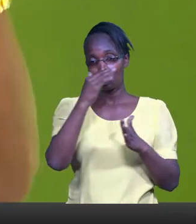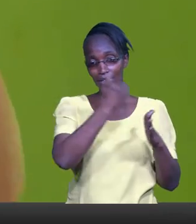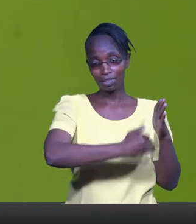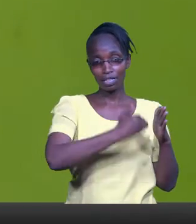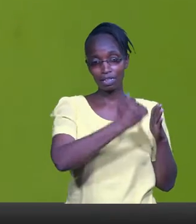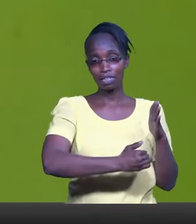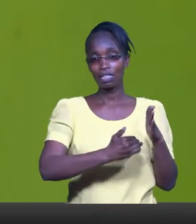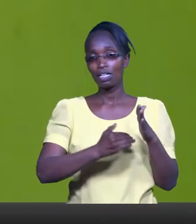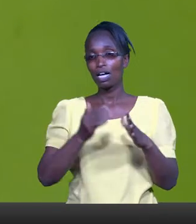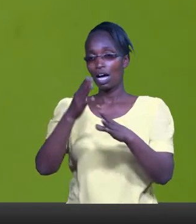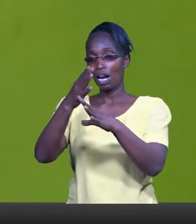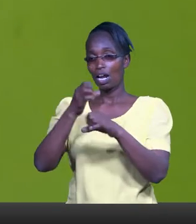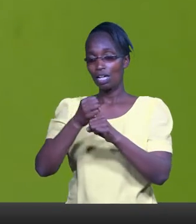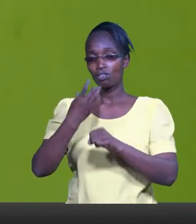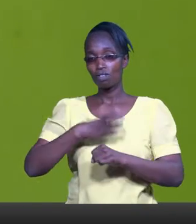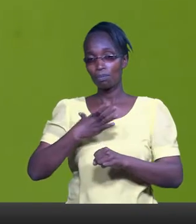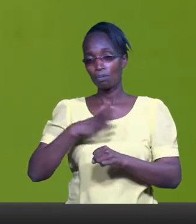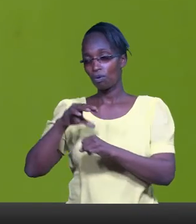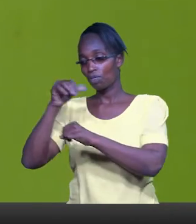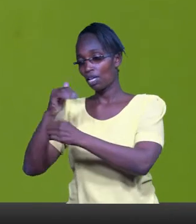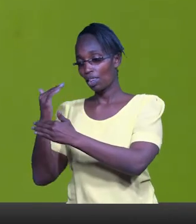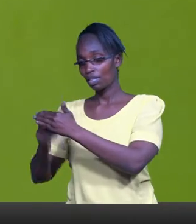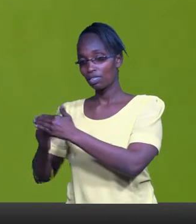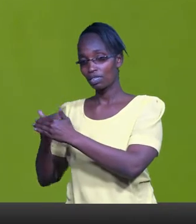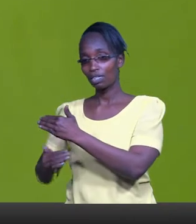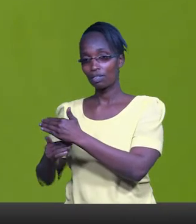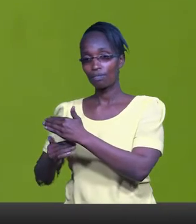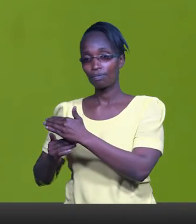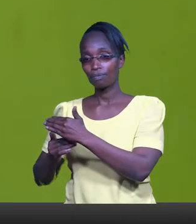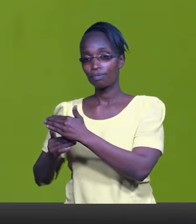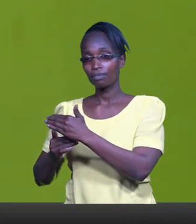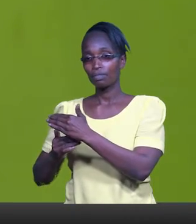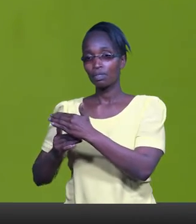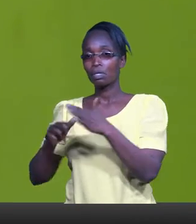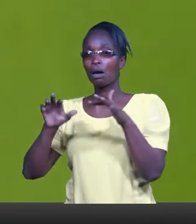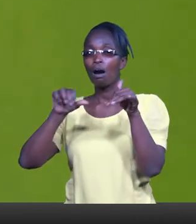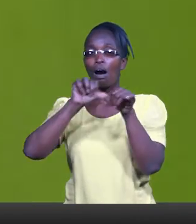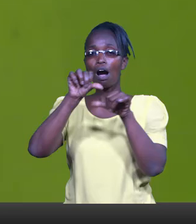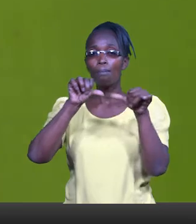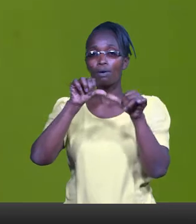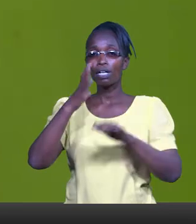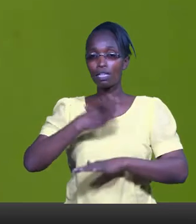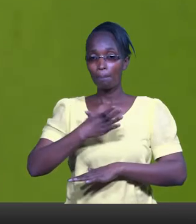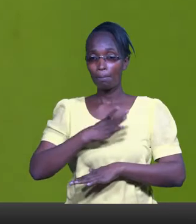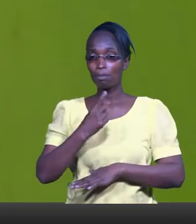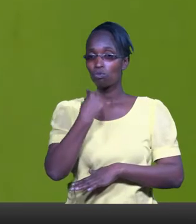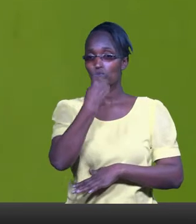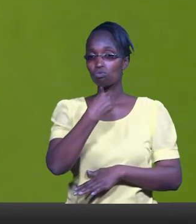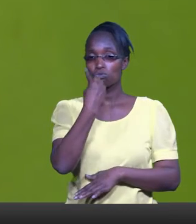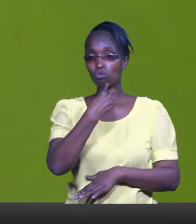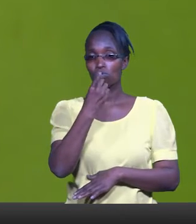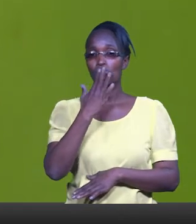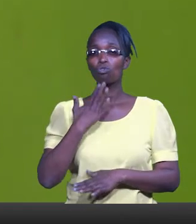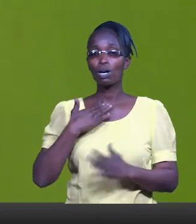one side and the alliance of the people on the other side. It is about the people who